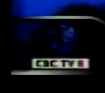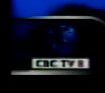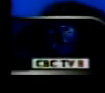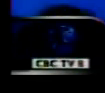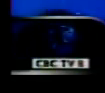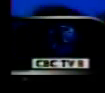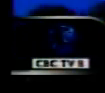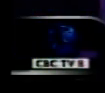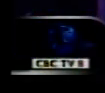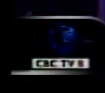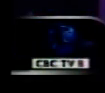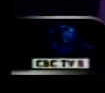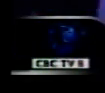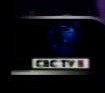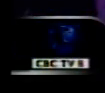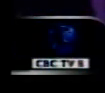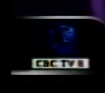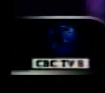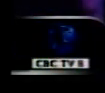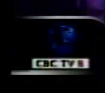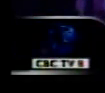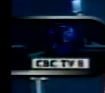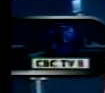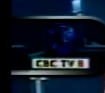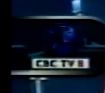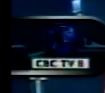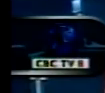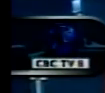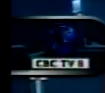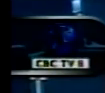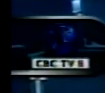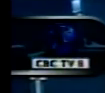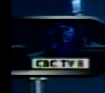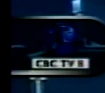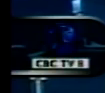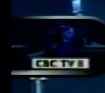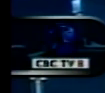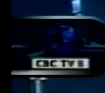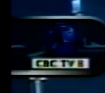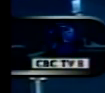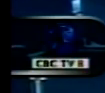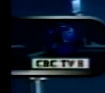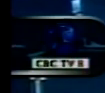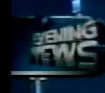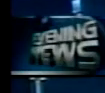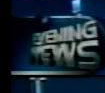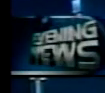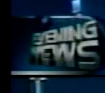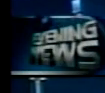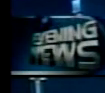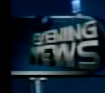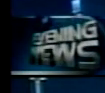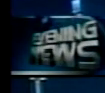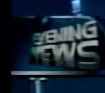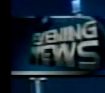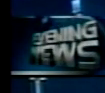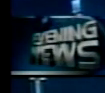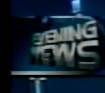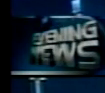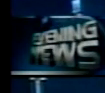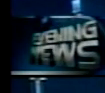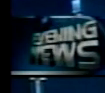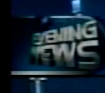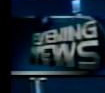charity event that supports healthcare in this country. Part of that funds that what we use is to